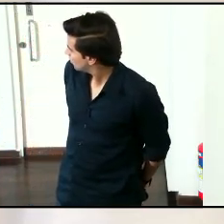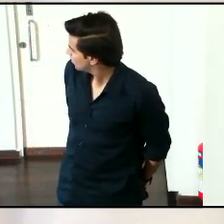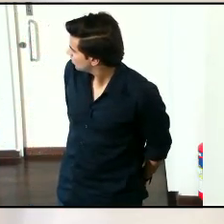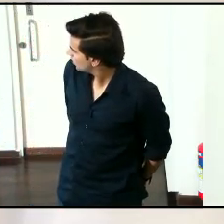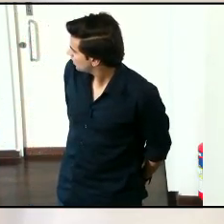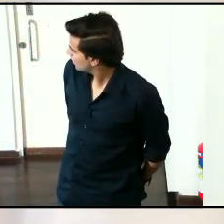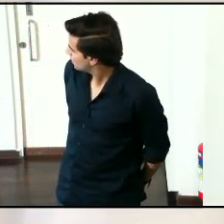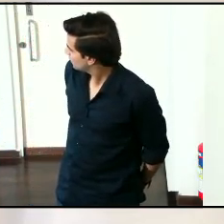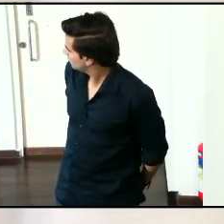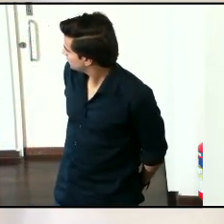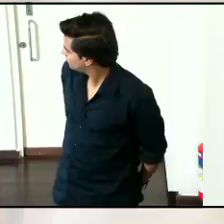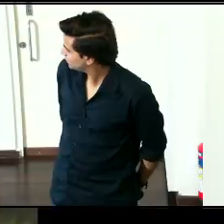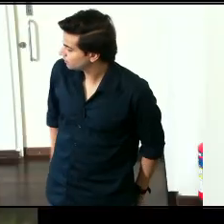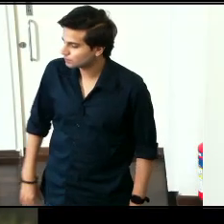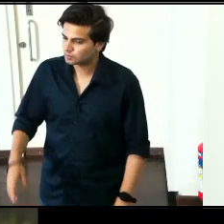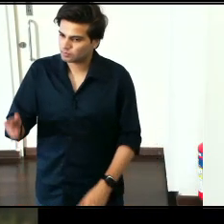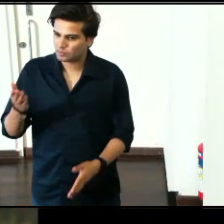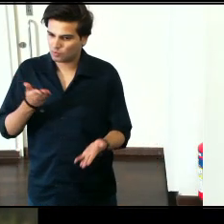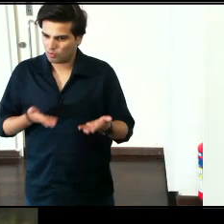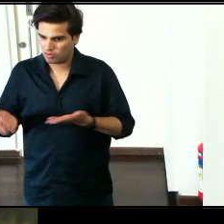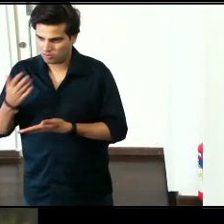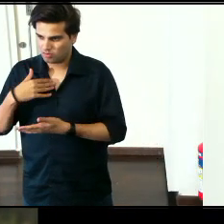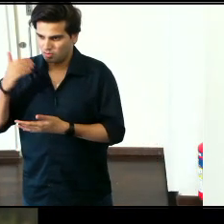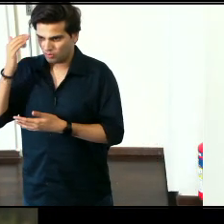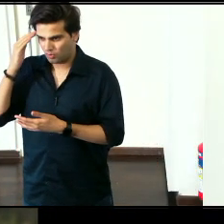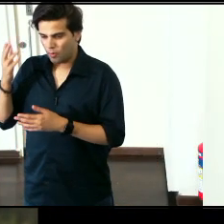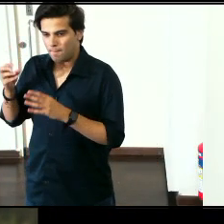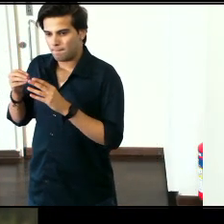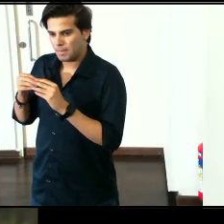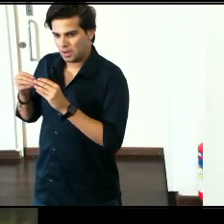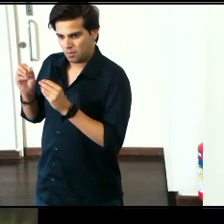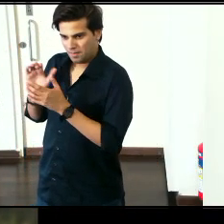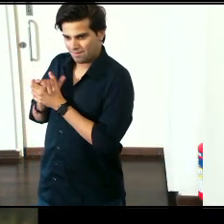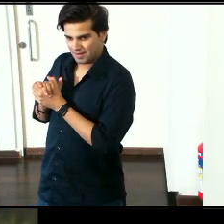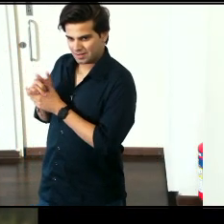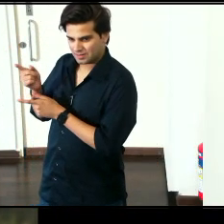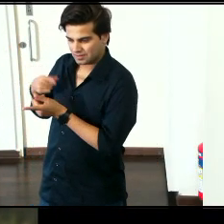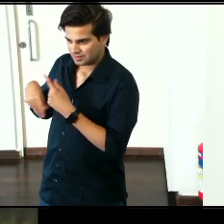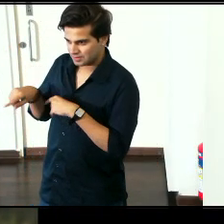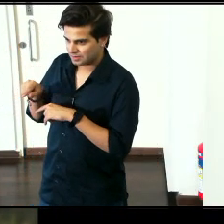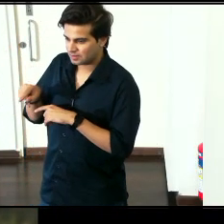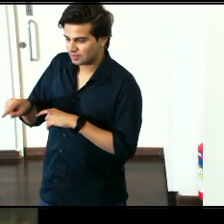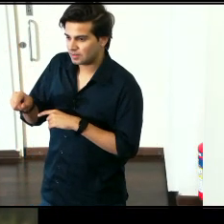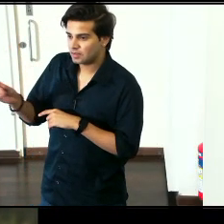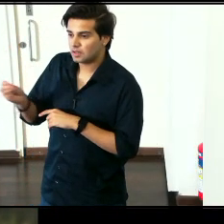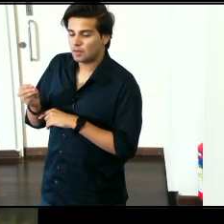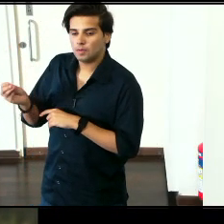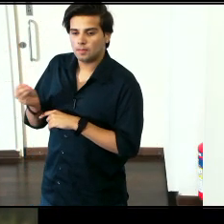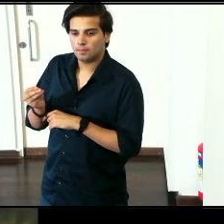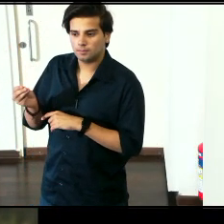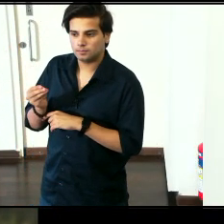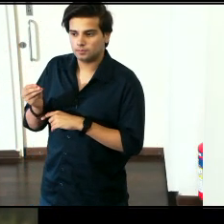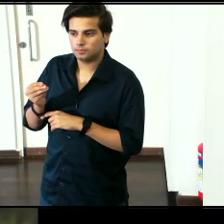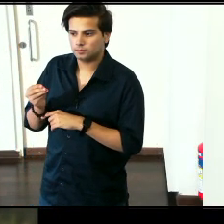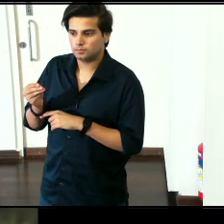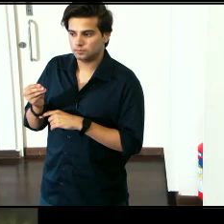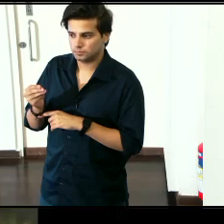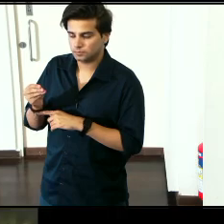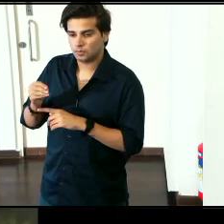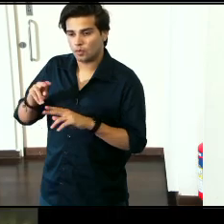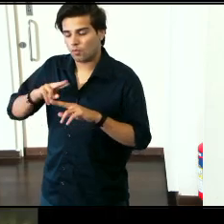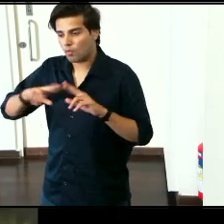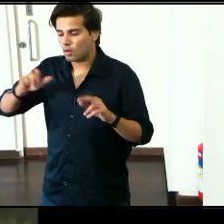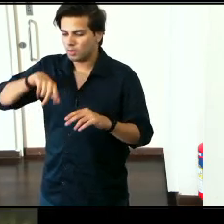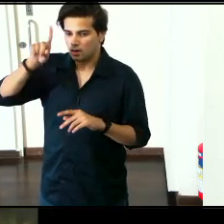As you know, particularly friends in Bangalore, there were countrywide